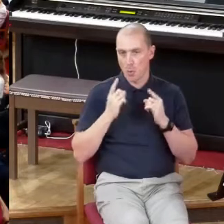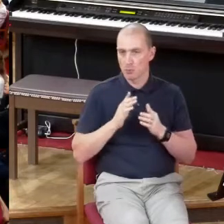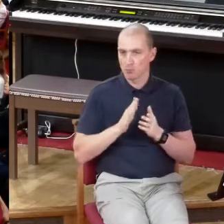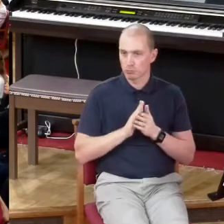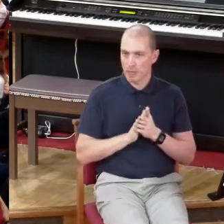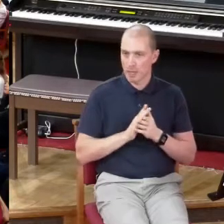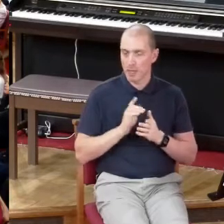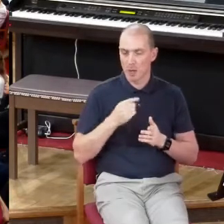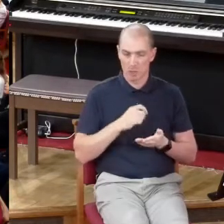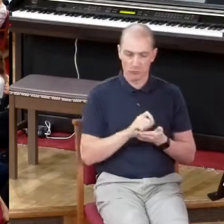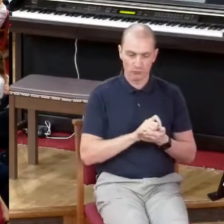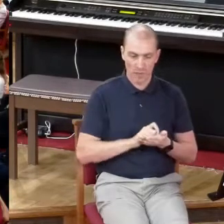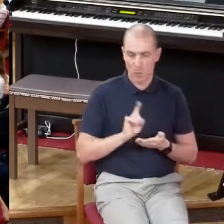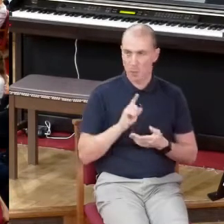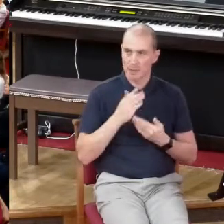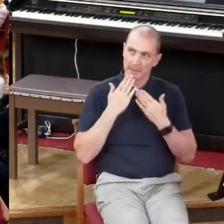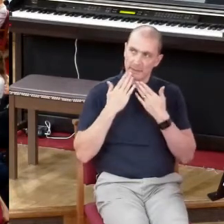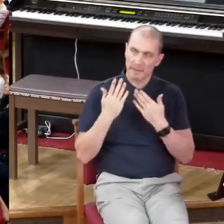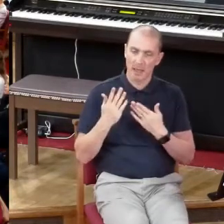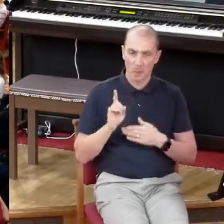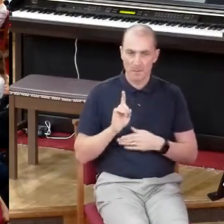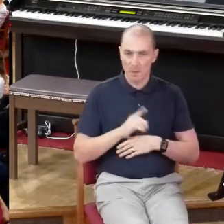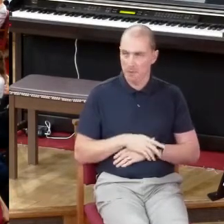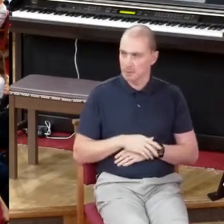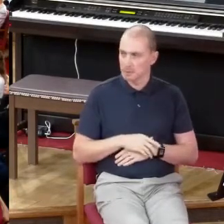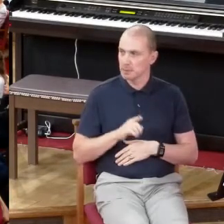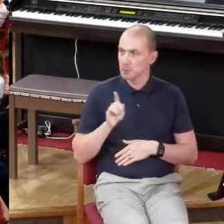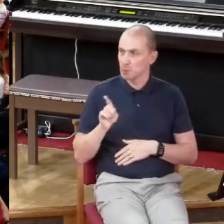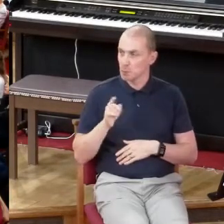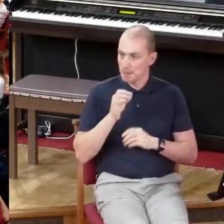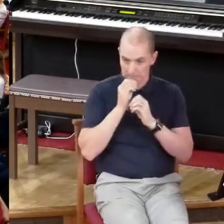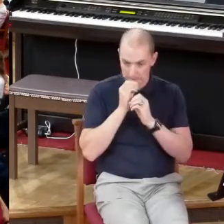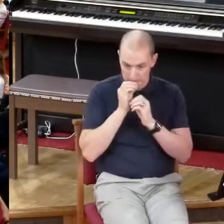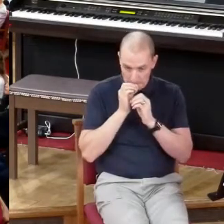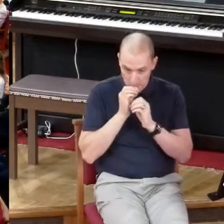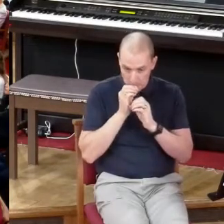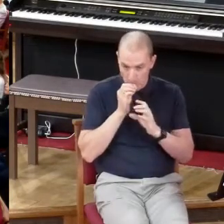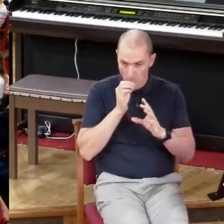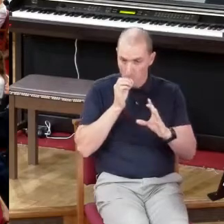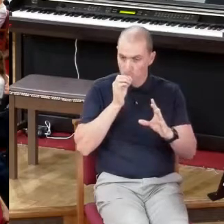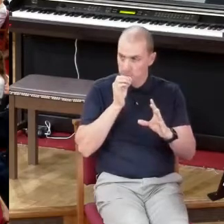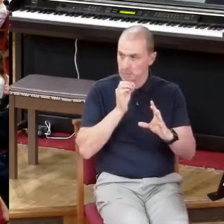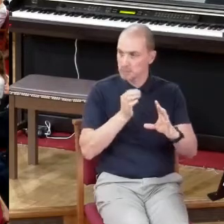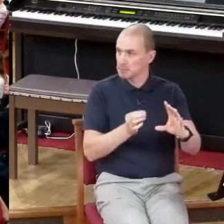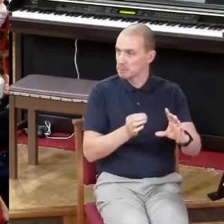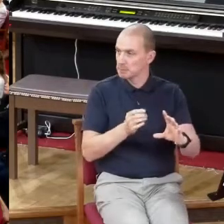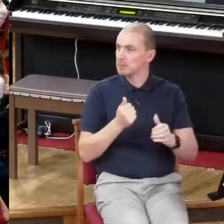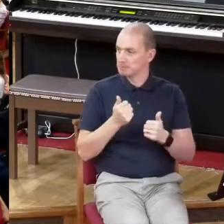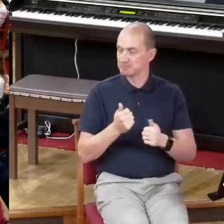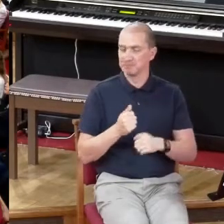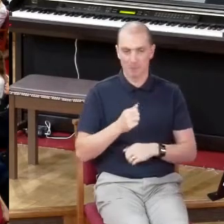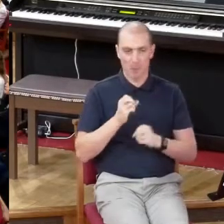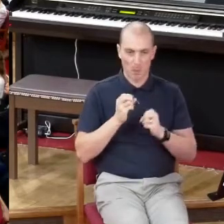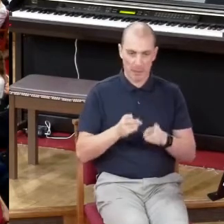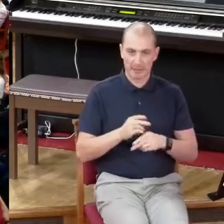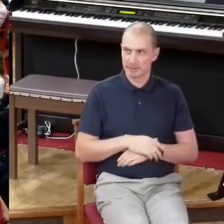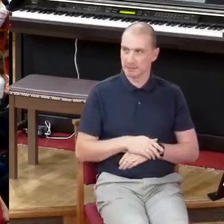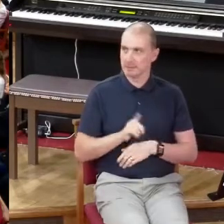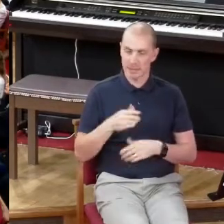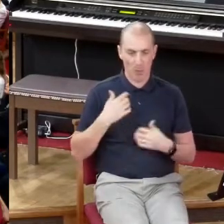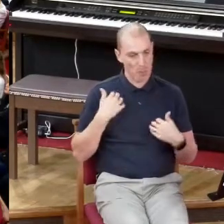we thank God for. So you're blowing up balloons to say what you thank God for. Okay. Anything else? This is